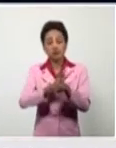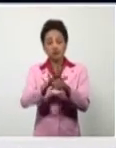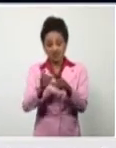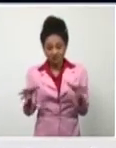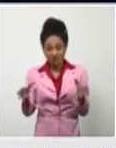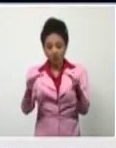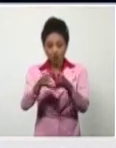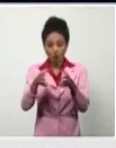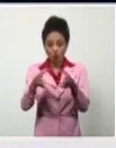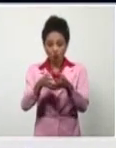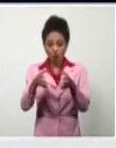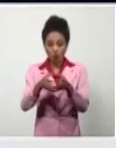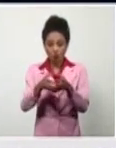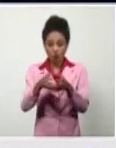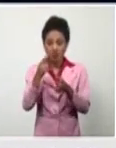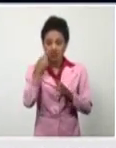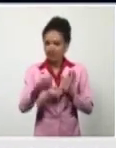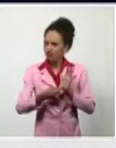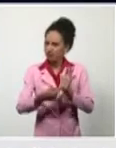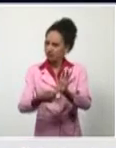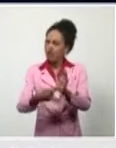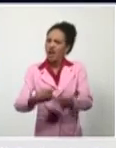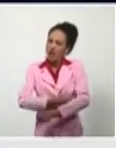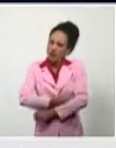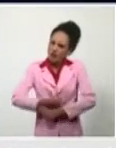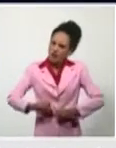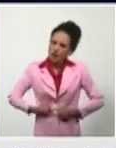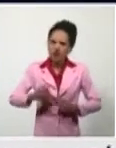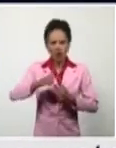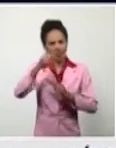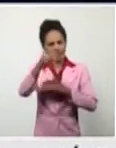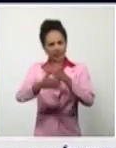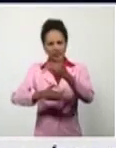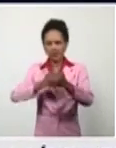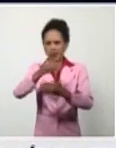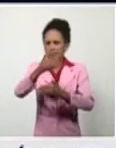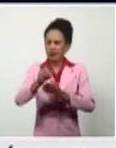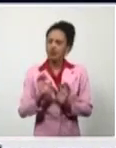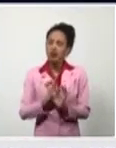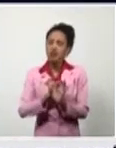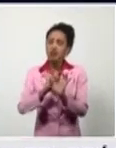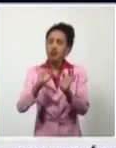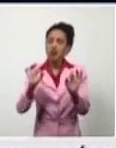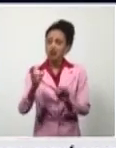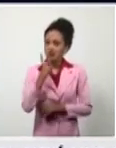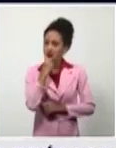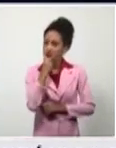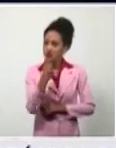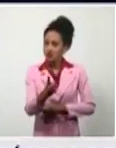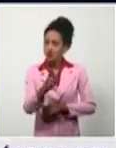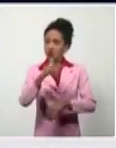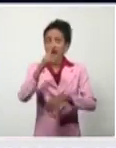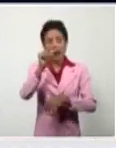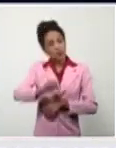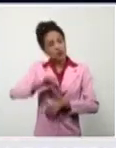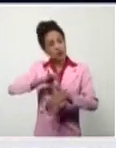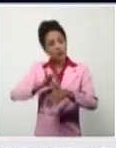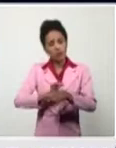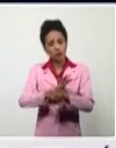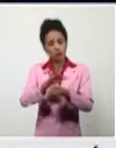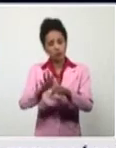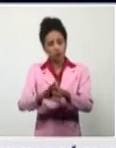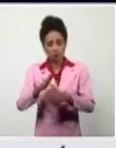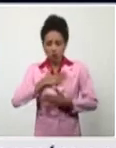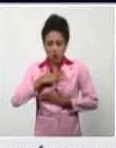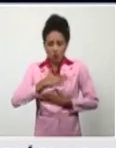And this, of course, this demonstrates the efforts, the treatment, the dedication, and the quality of the